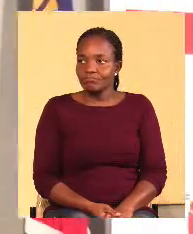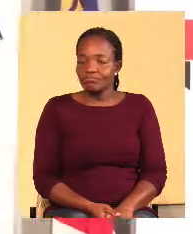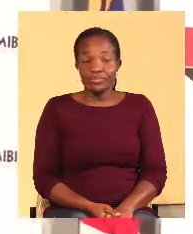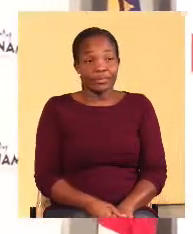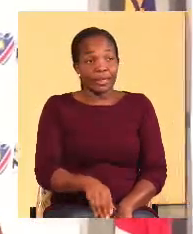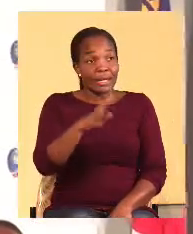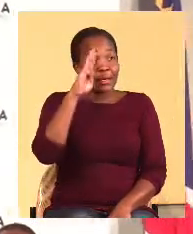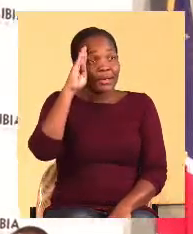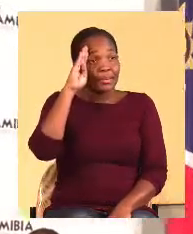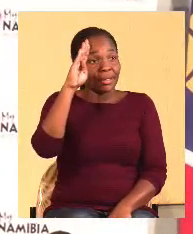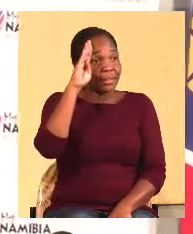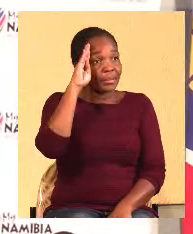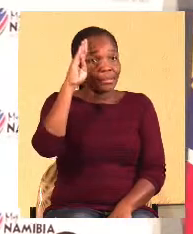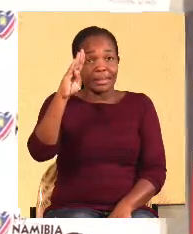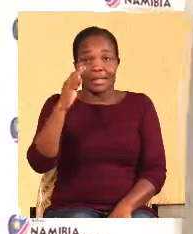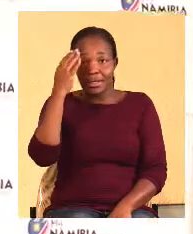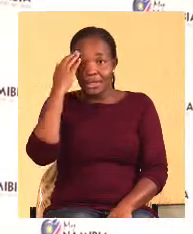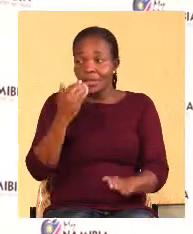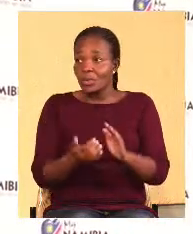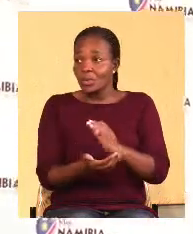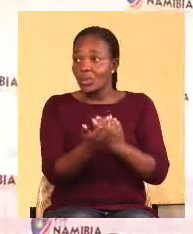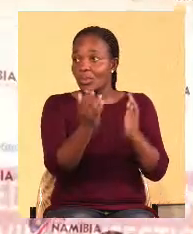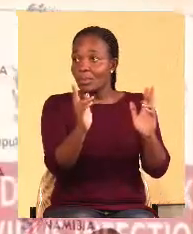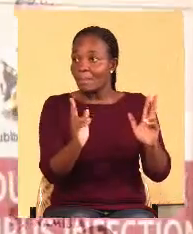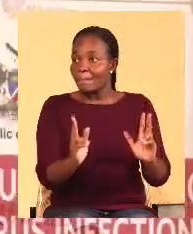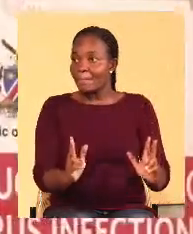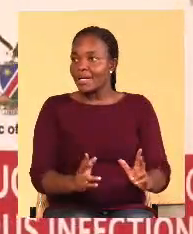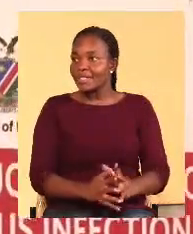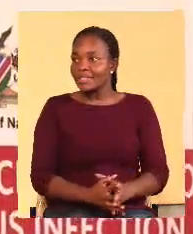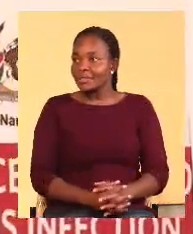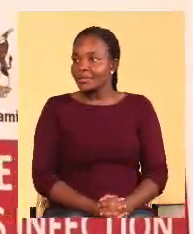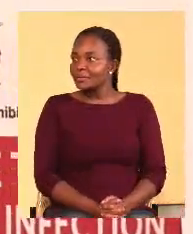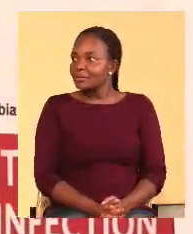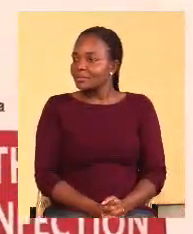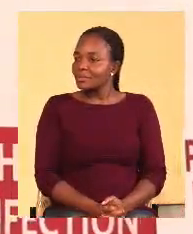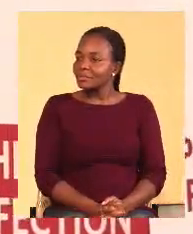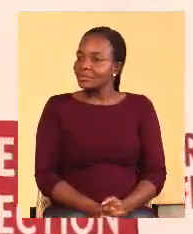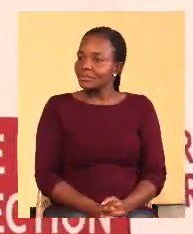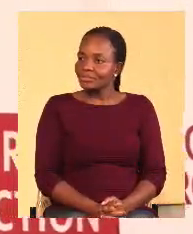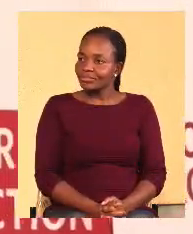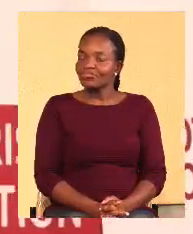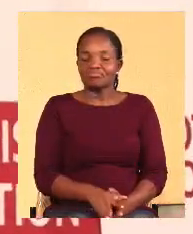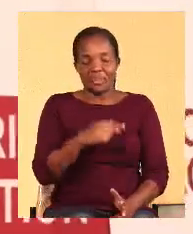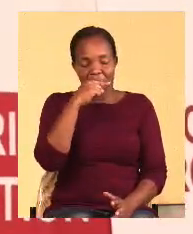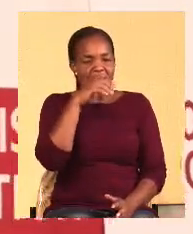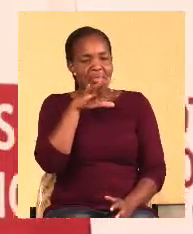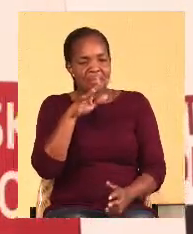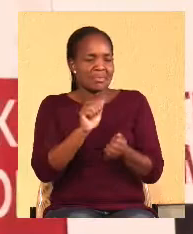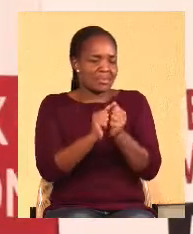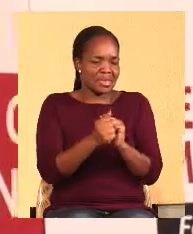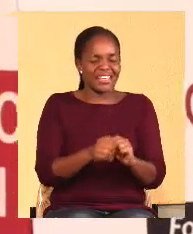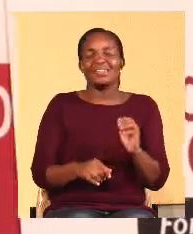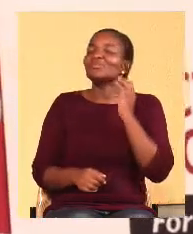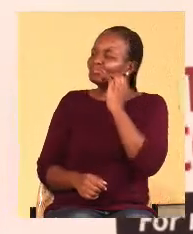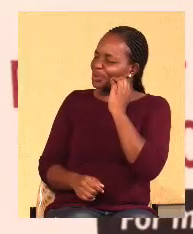Good morning. Good morning. Emmy Els Ndevaitela, not Ndevaiteta. Okay, thank you very much. It's my name. Sorry for